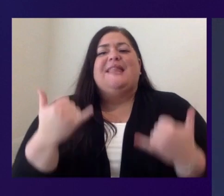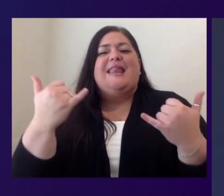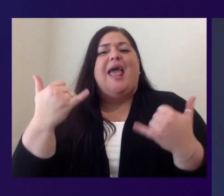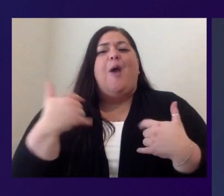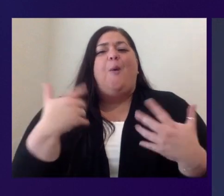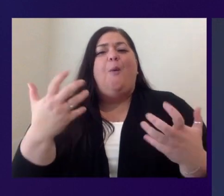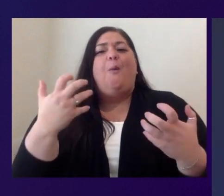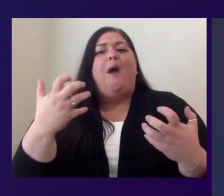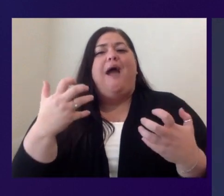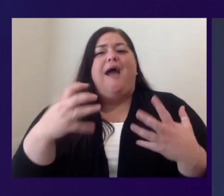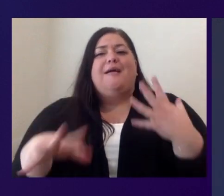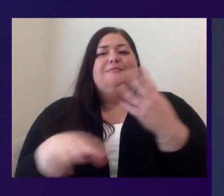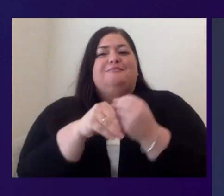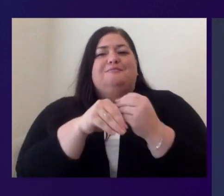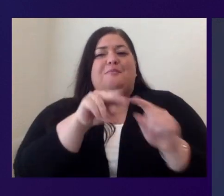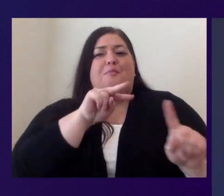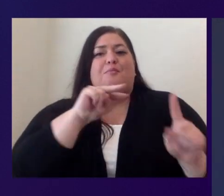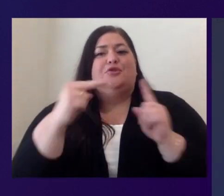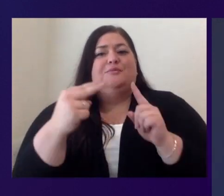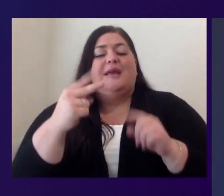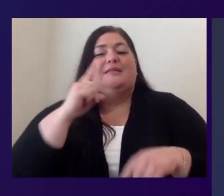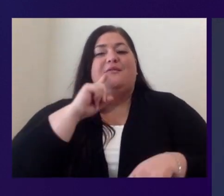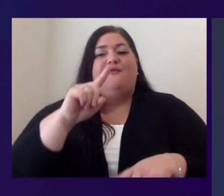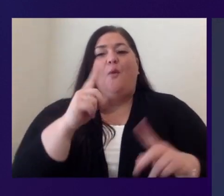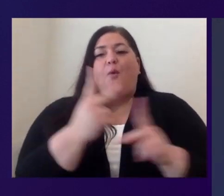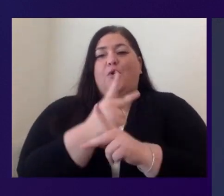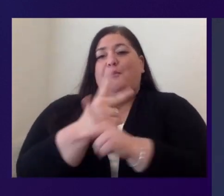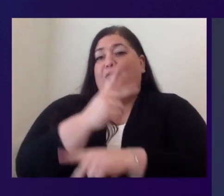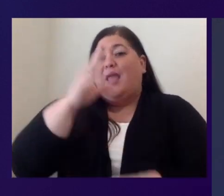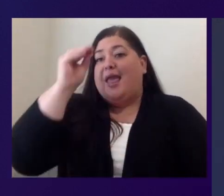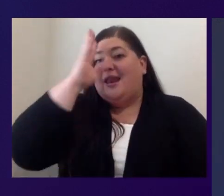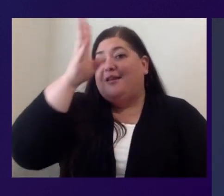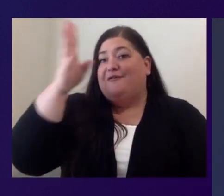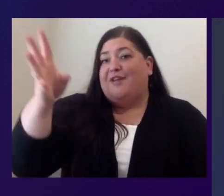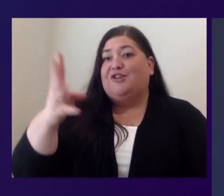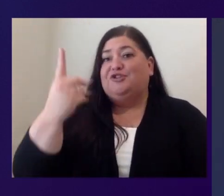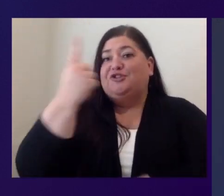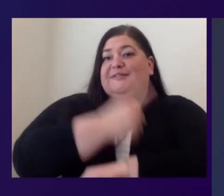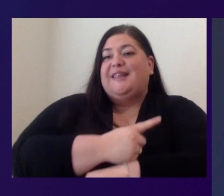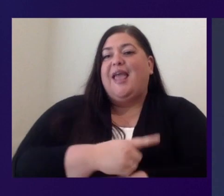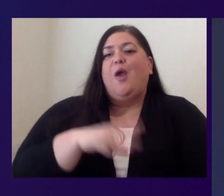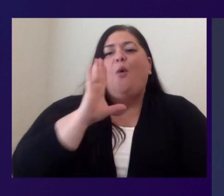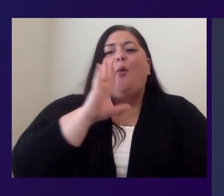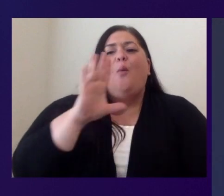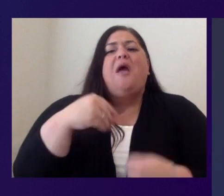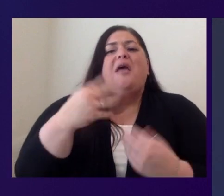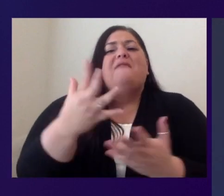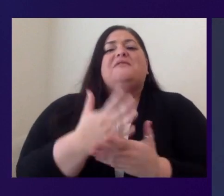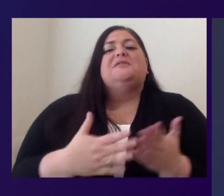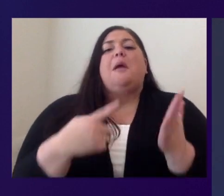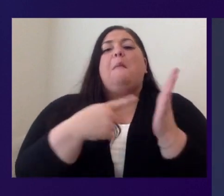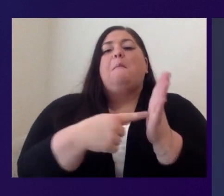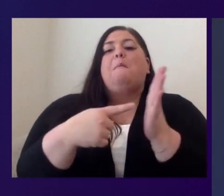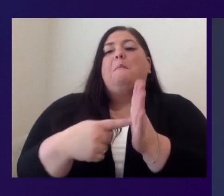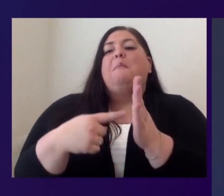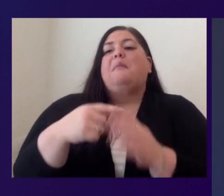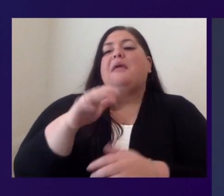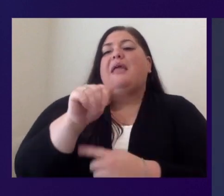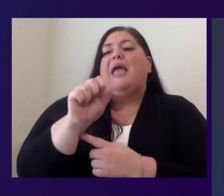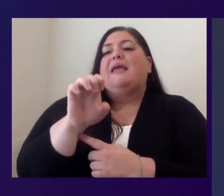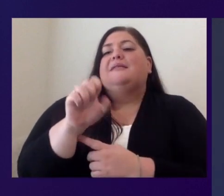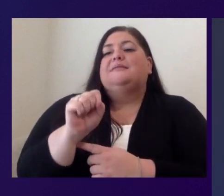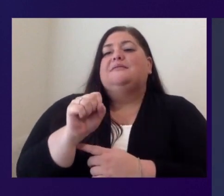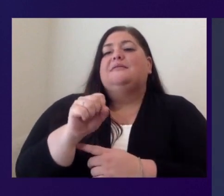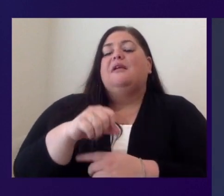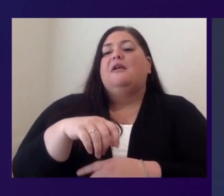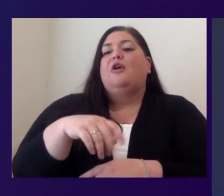all of the end user computing services here at AWS. We're going to talk through some of the use cases, I believe. I know that I submitted a use case